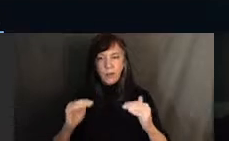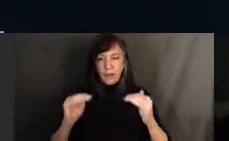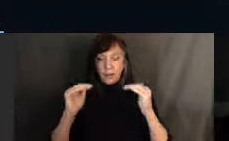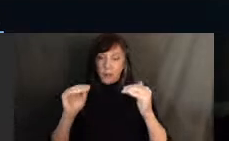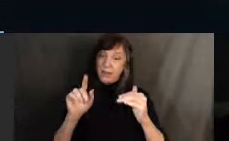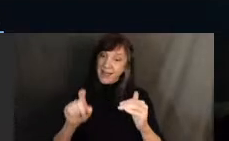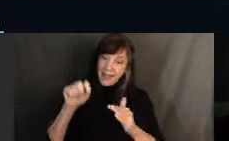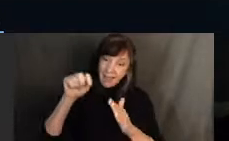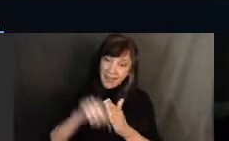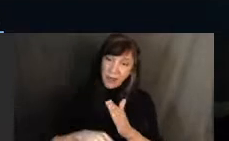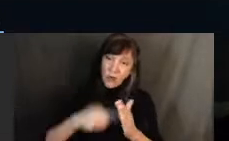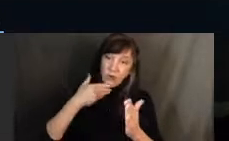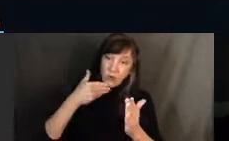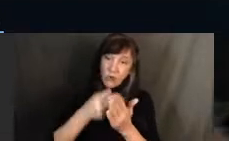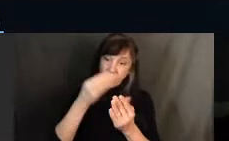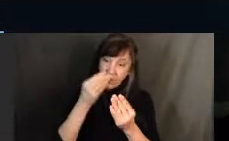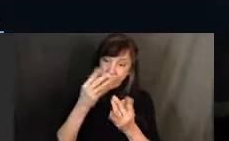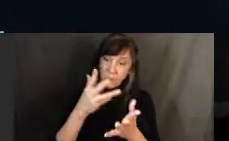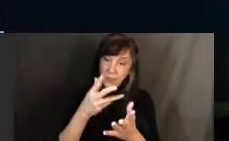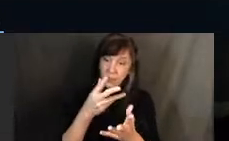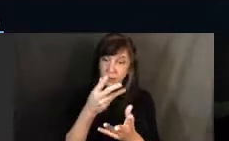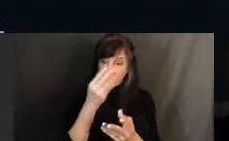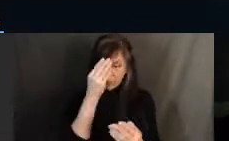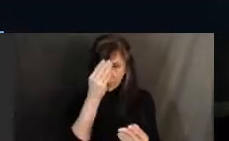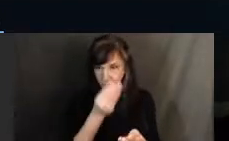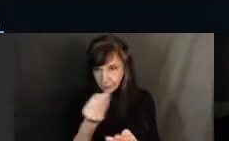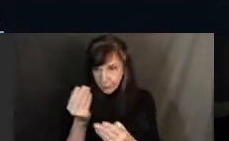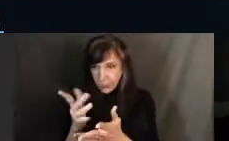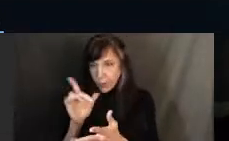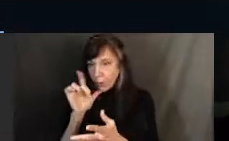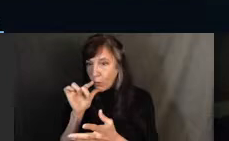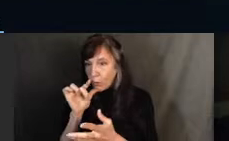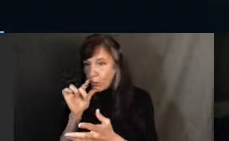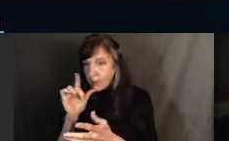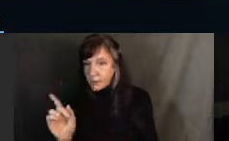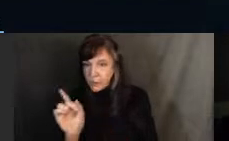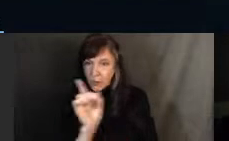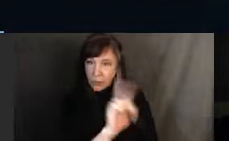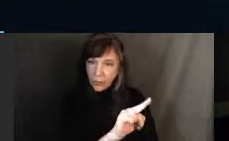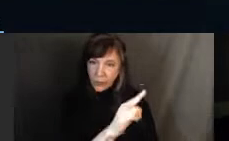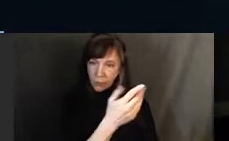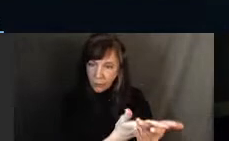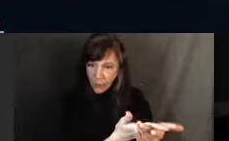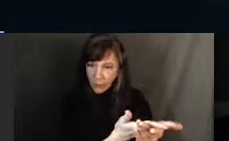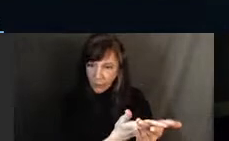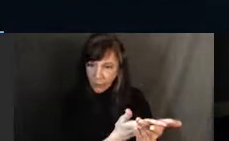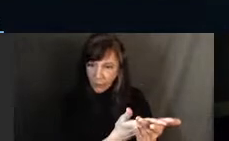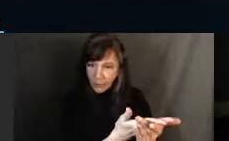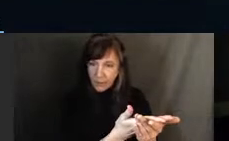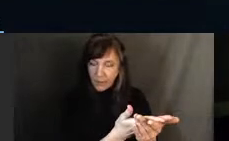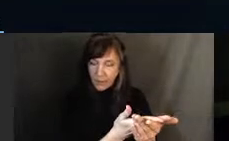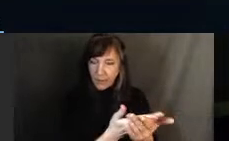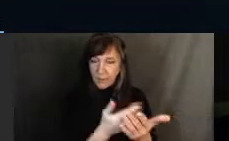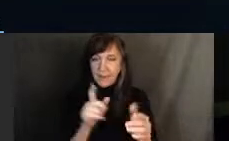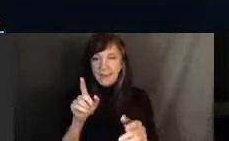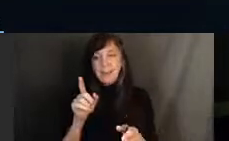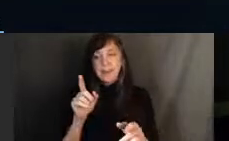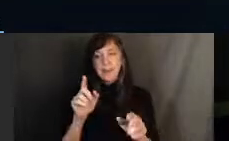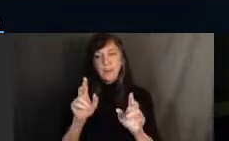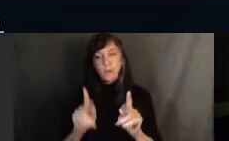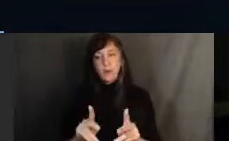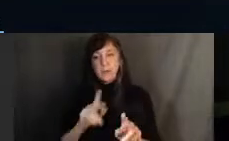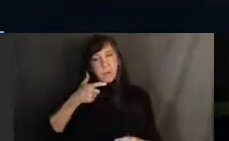be able to pass that along to dispatch or to the responders. But they have to be able to pick out what is relevant. And like you said,